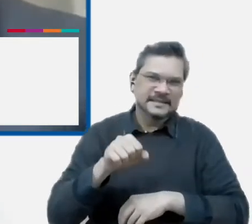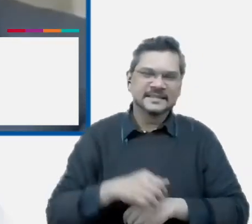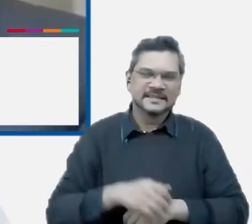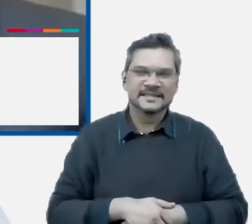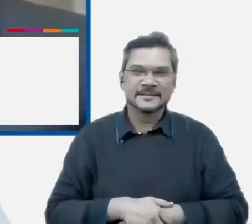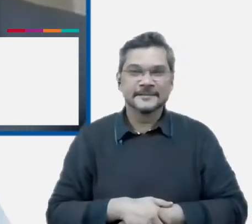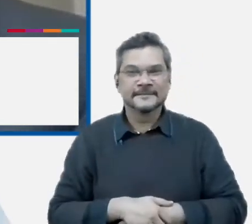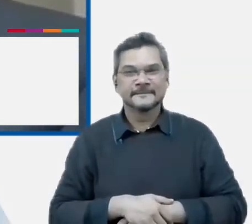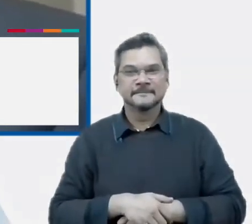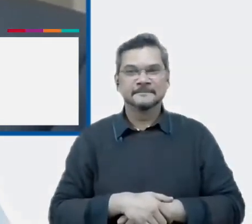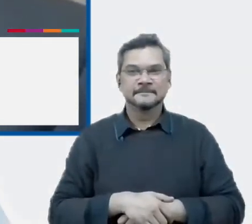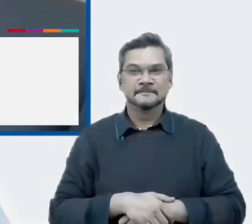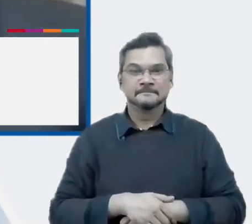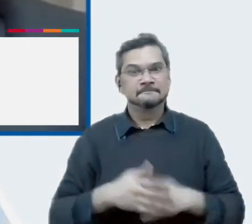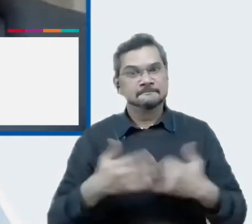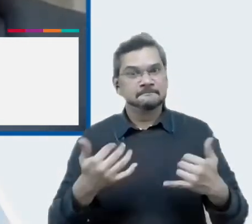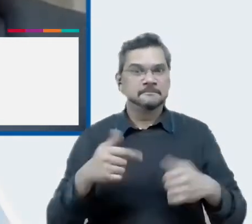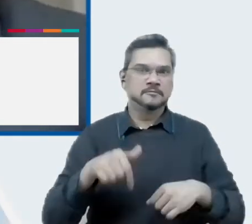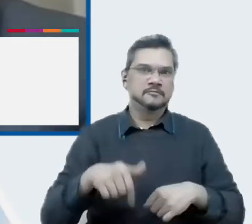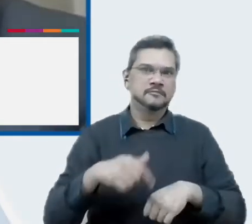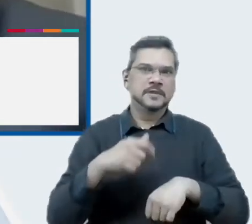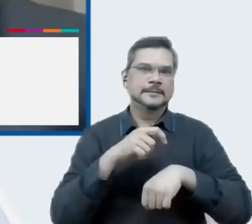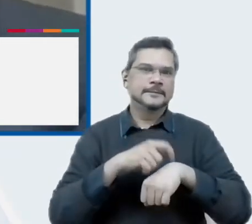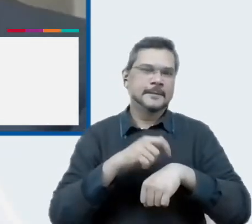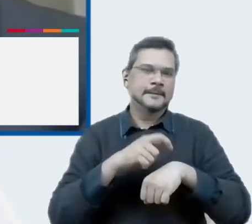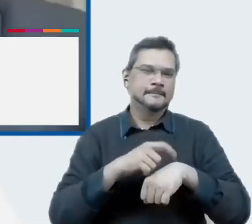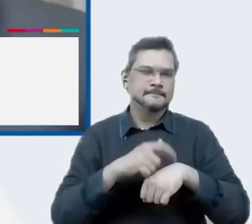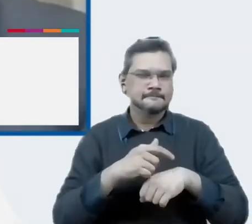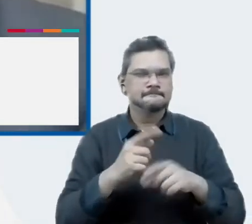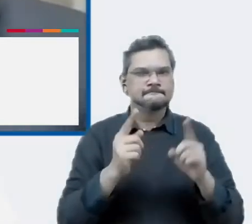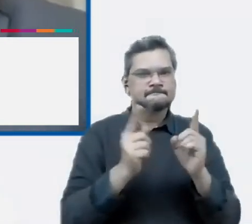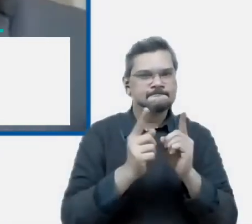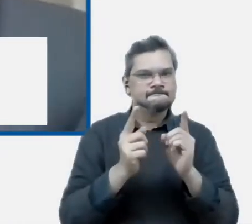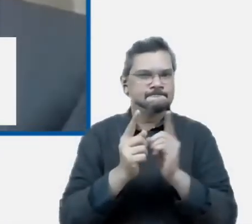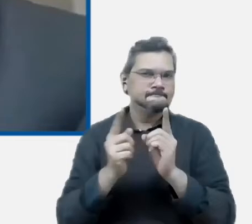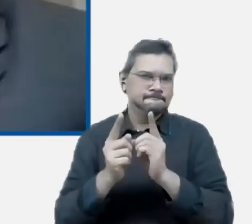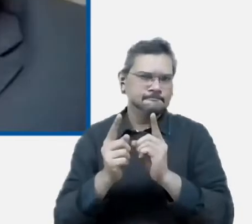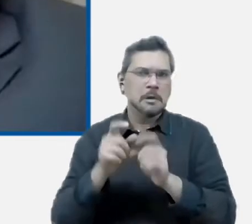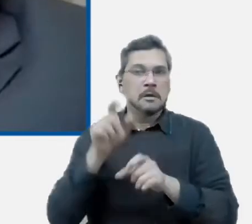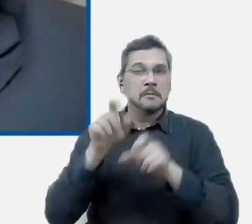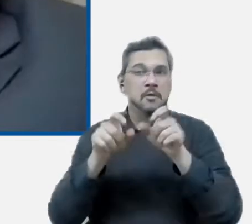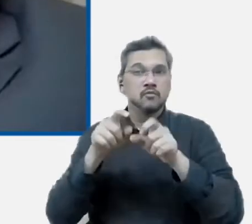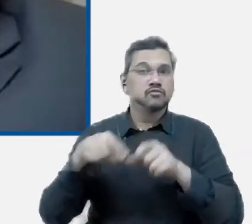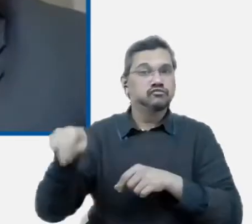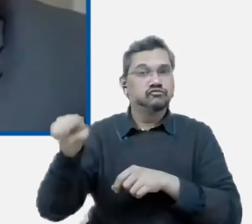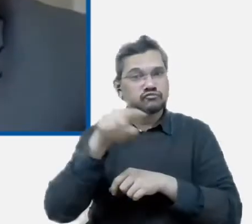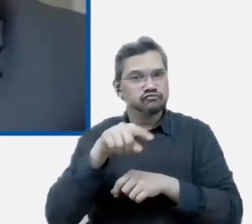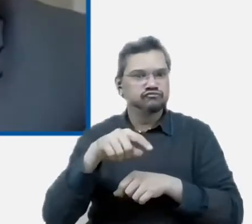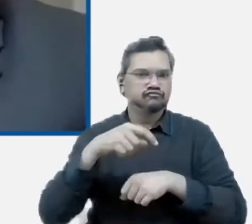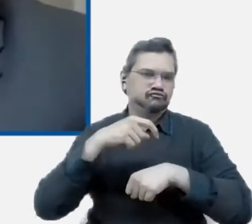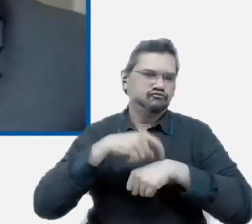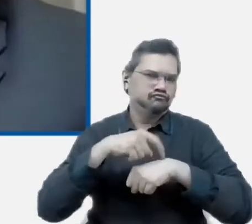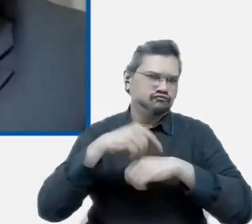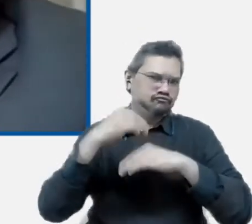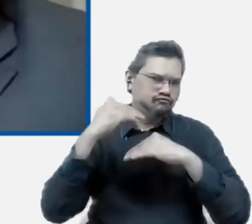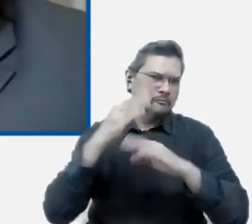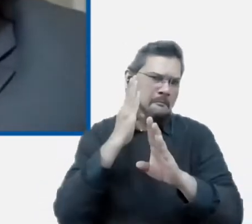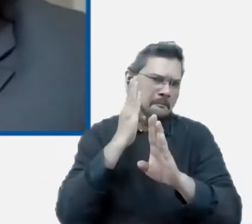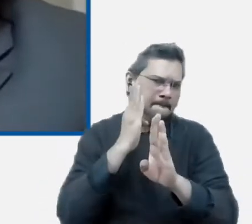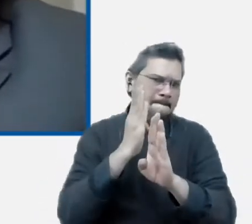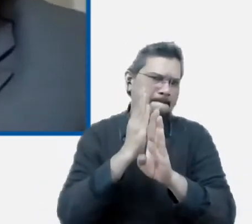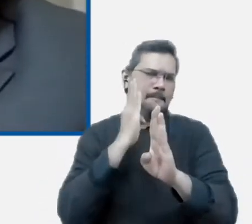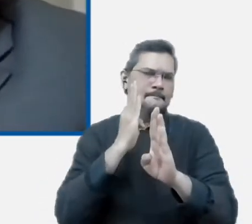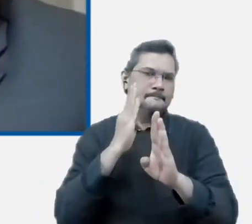so please, for the following speakers, please make sure that we can make sure we can do it in 5 to 10 minutes to